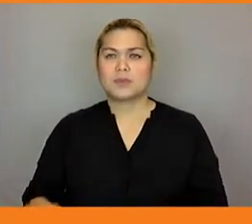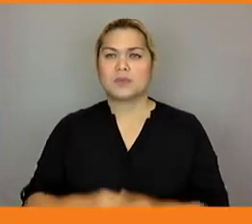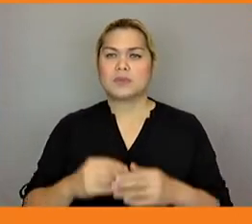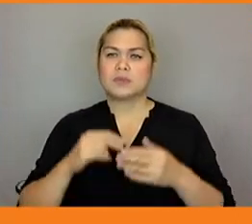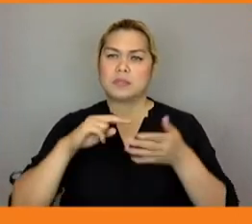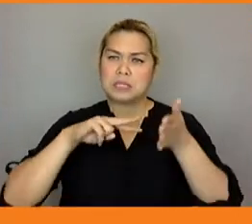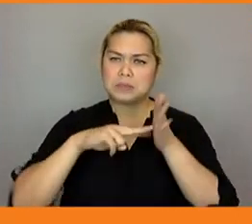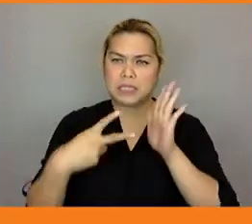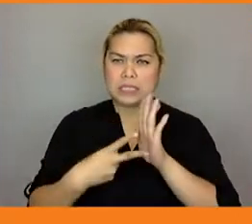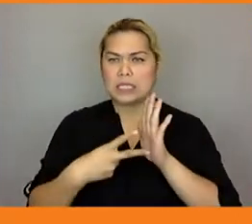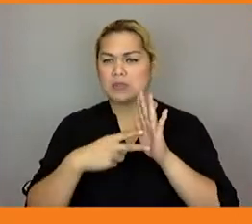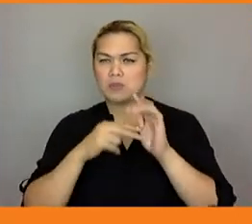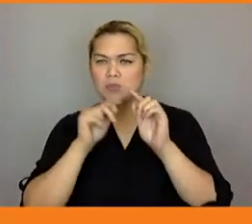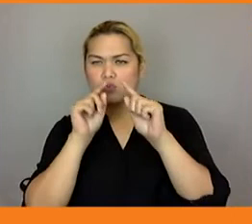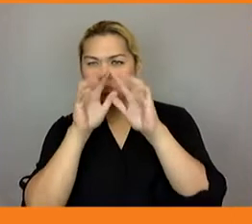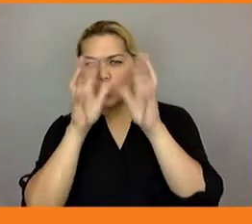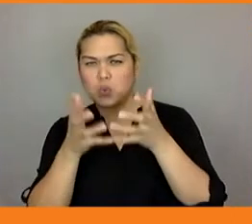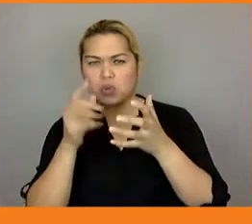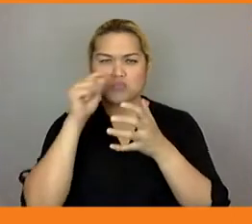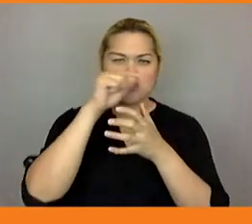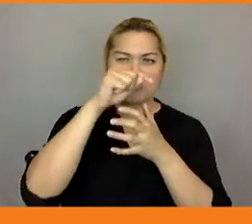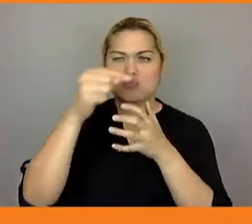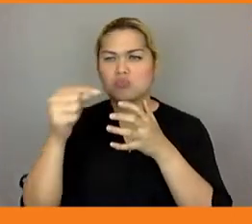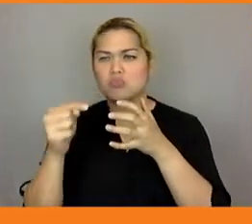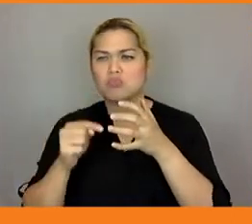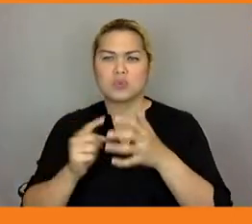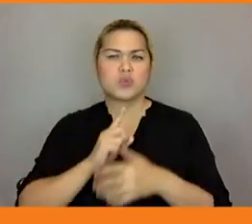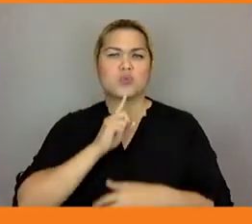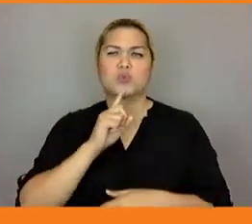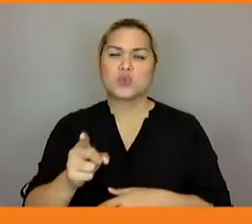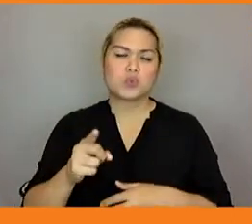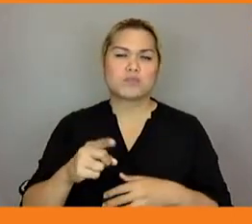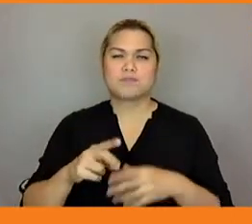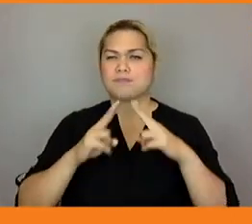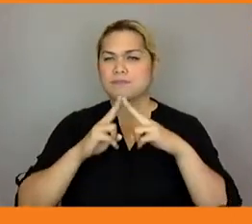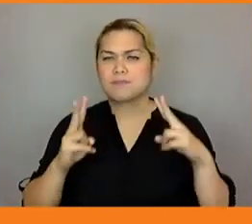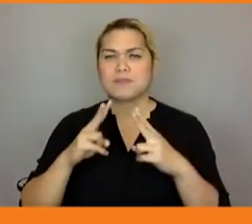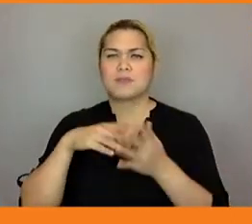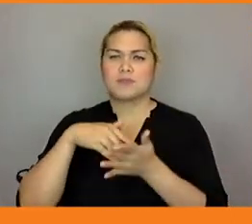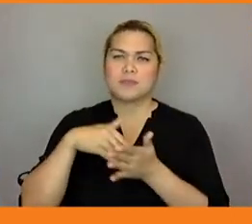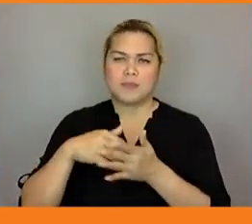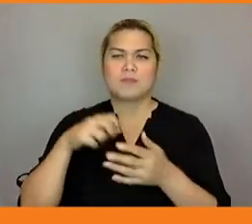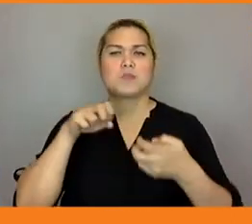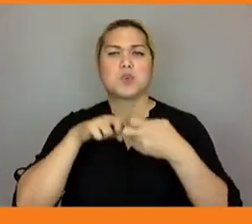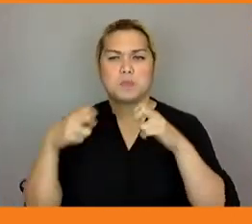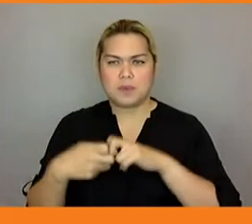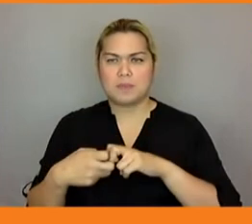is one of the most vulnerable area vis-a-vis natural disasters. Almost